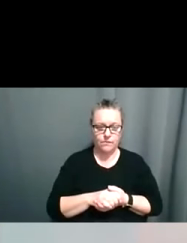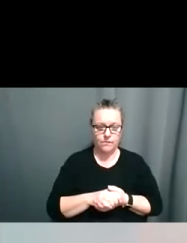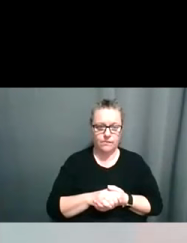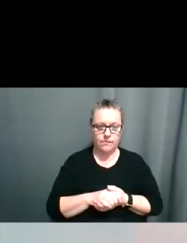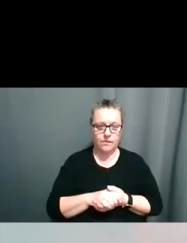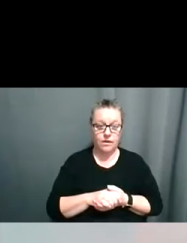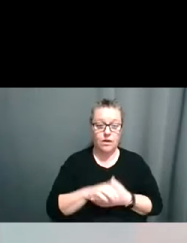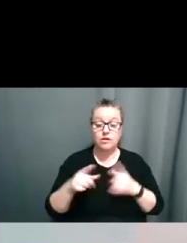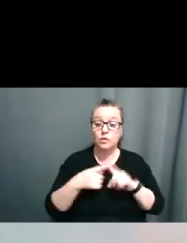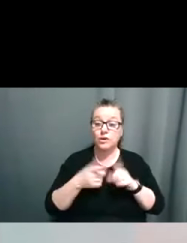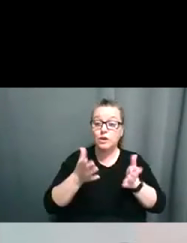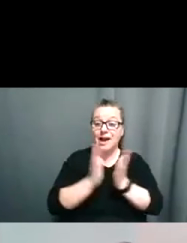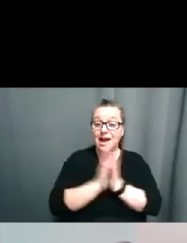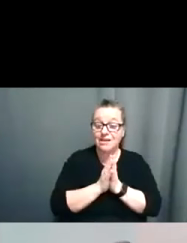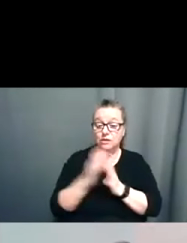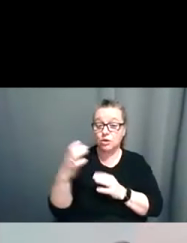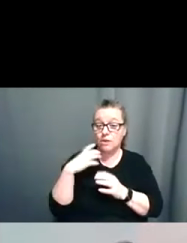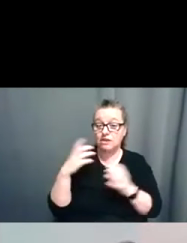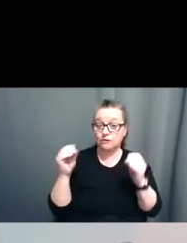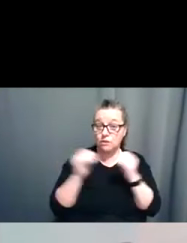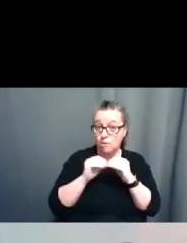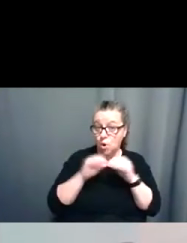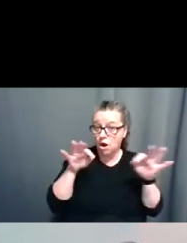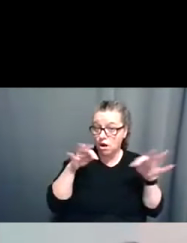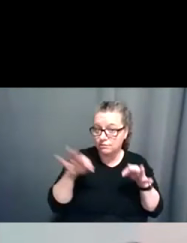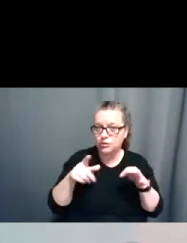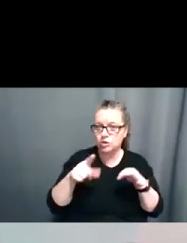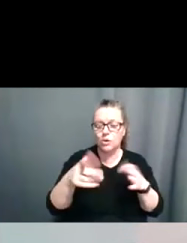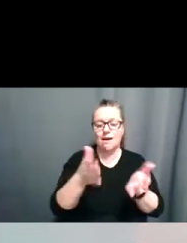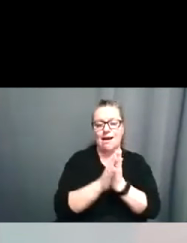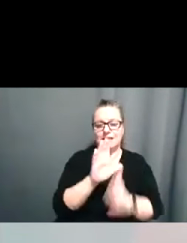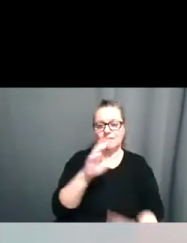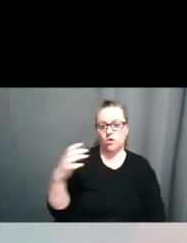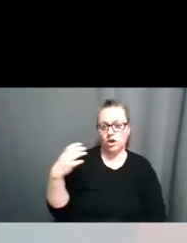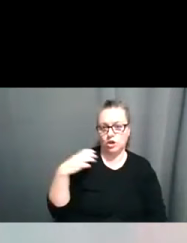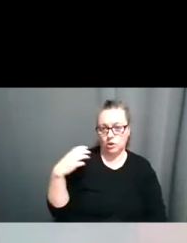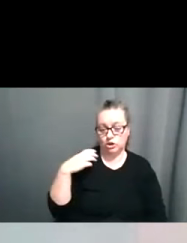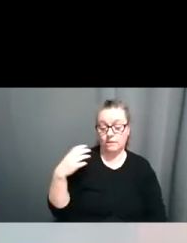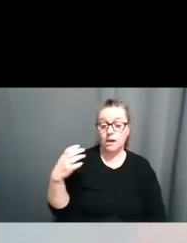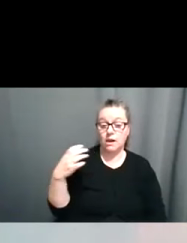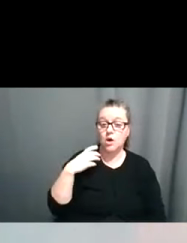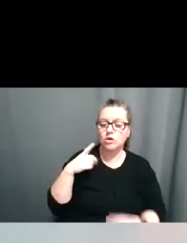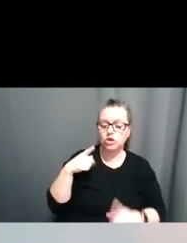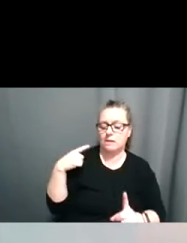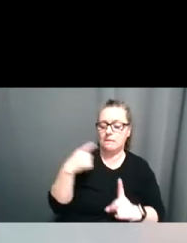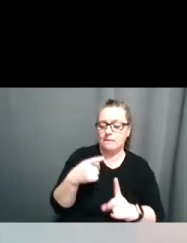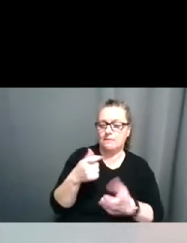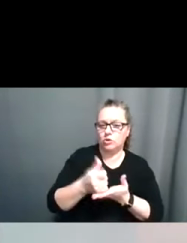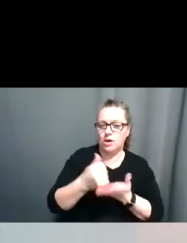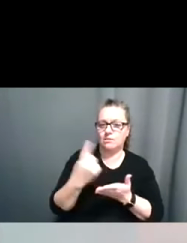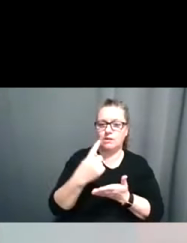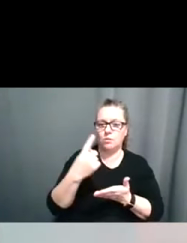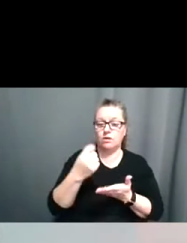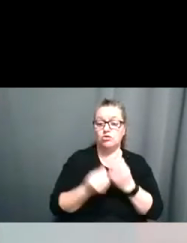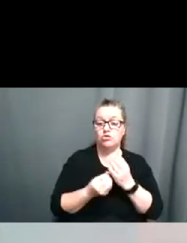Now, when you ask your boss for more direction, you are asking for coaching. Coaching is aimed at trying to help someone grow, learn, or